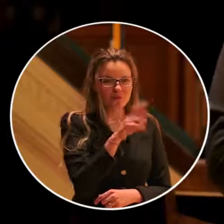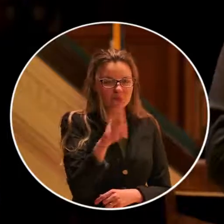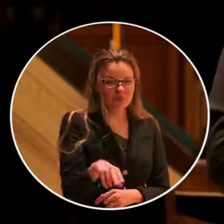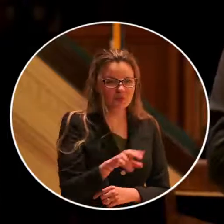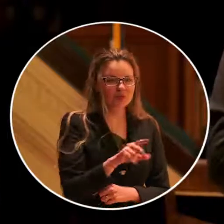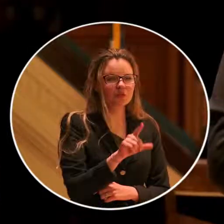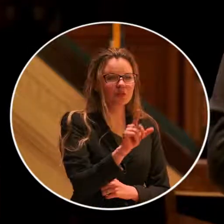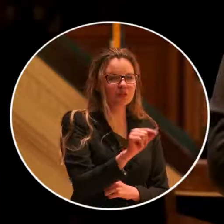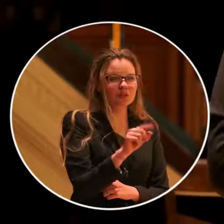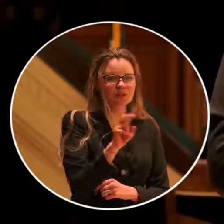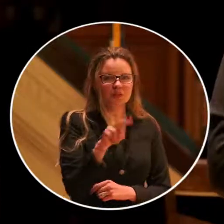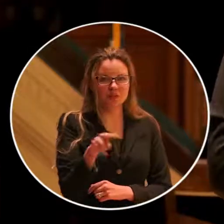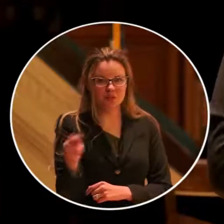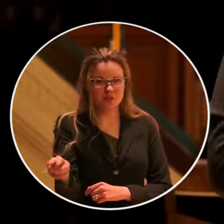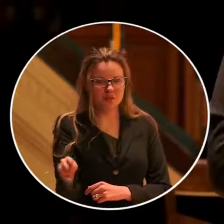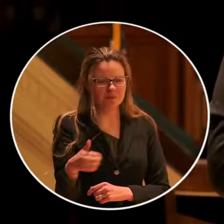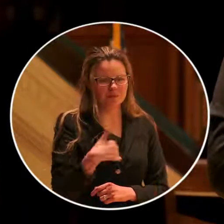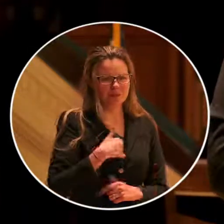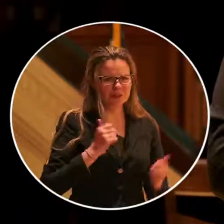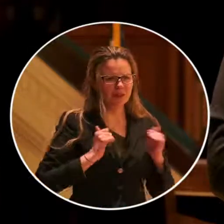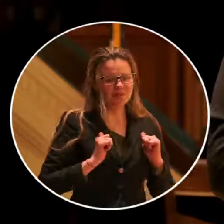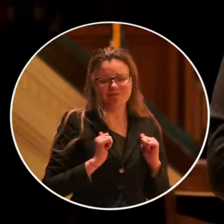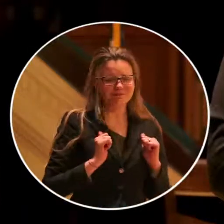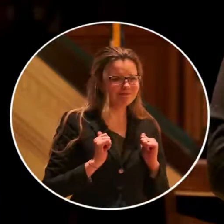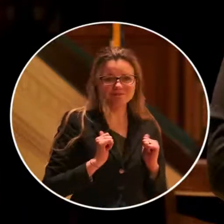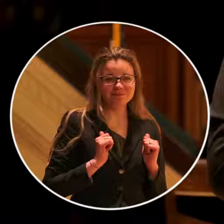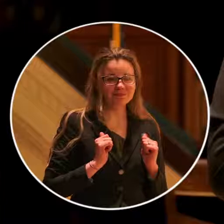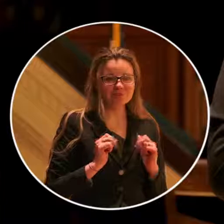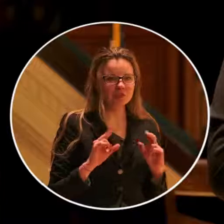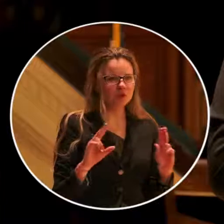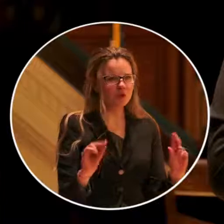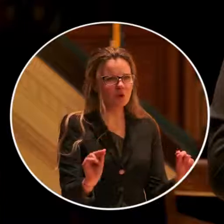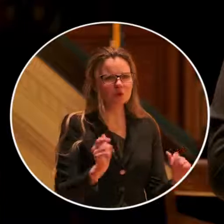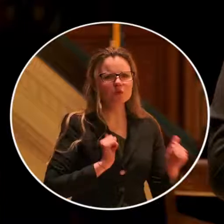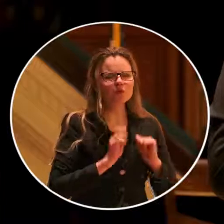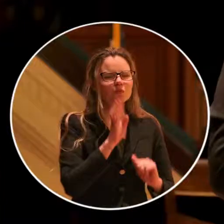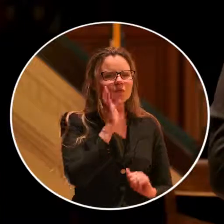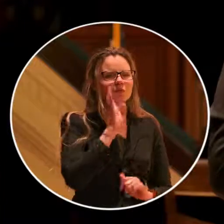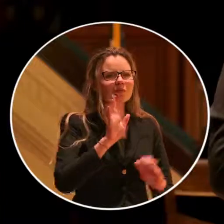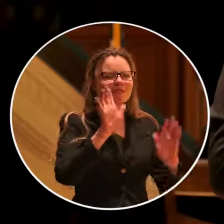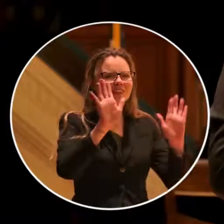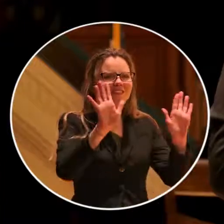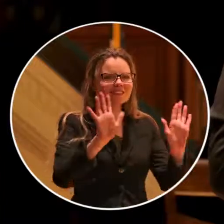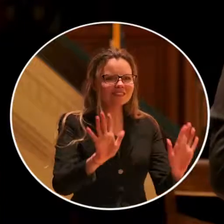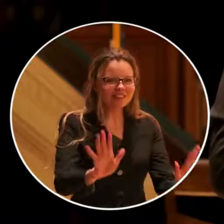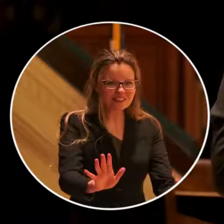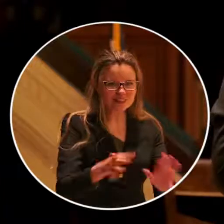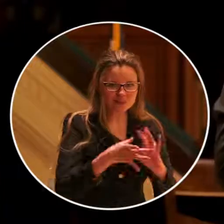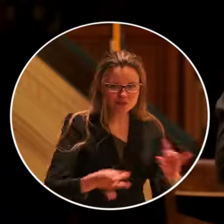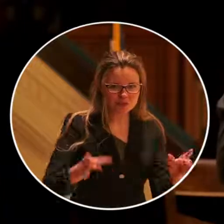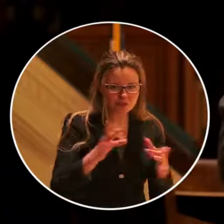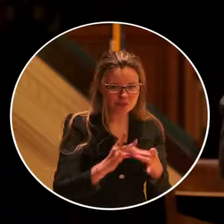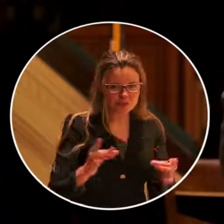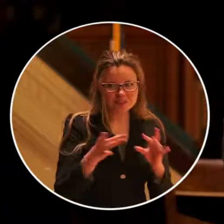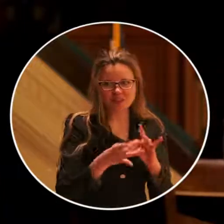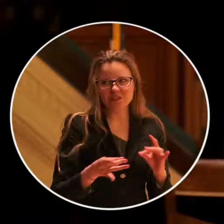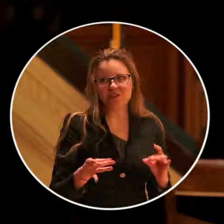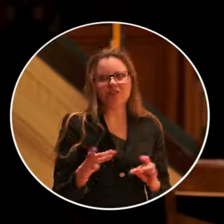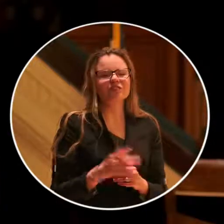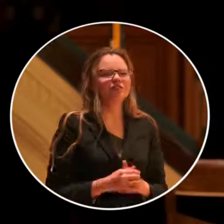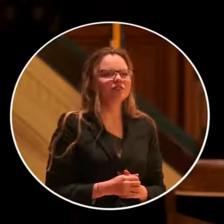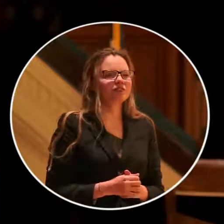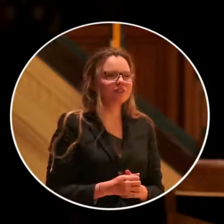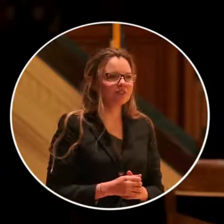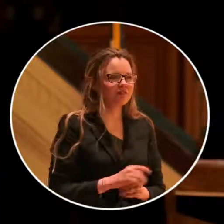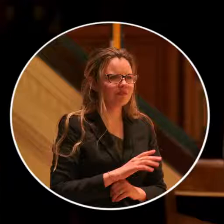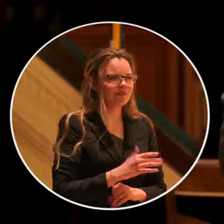2022. But I'm not the show. The show are the fantastic storytellers who have prepared an amazing journey for you